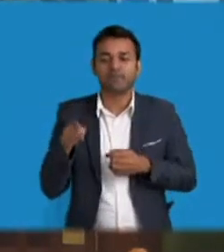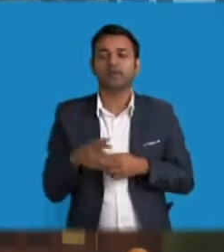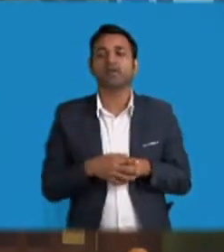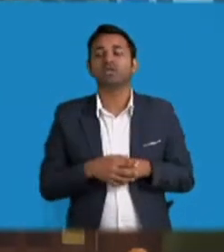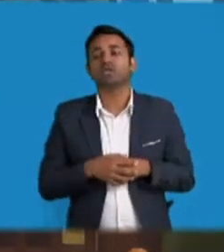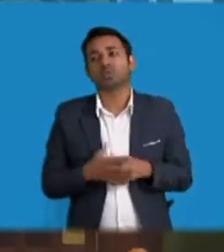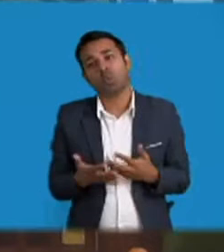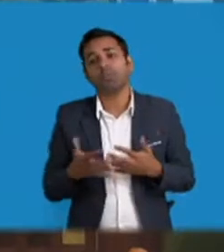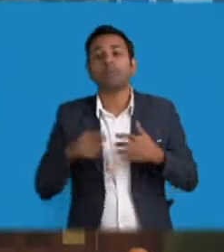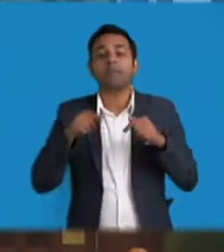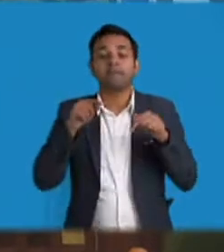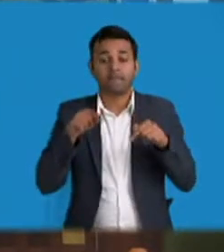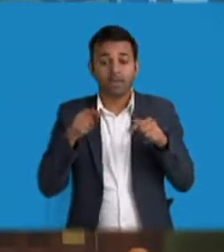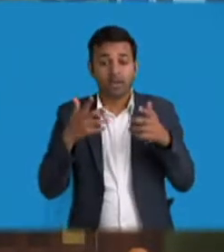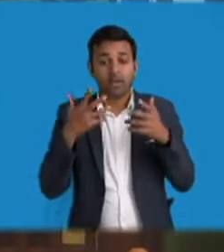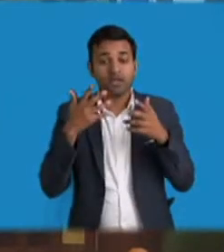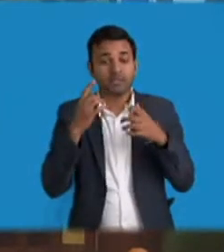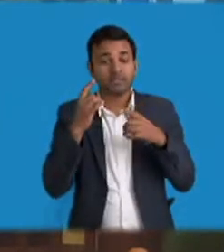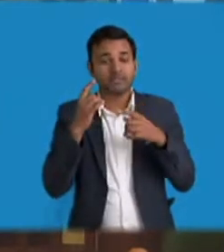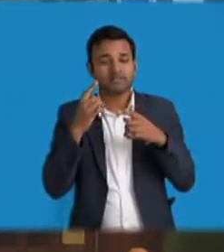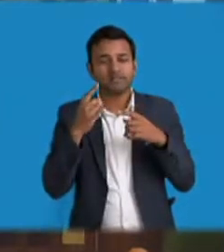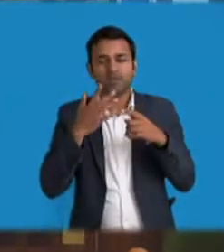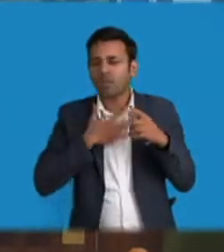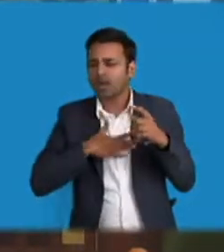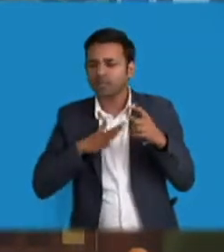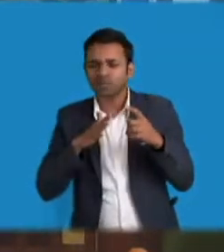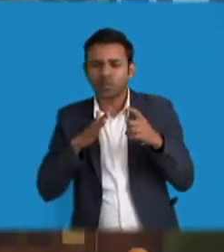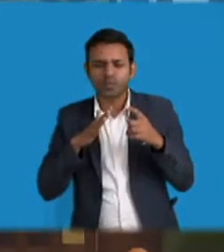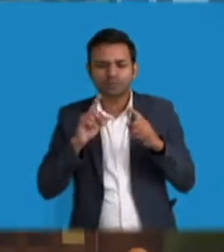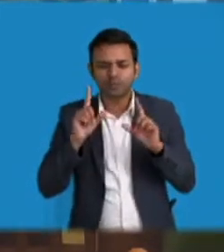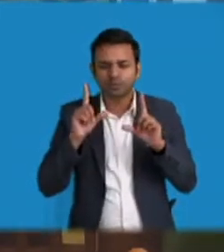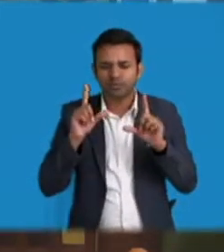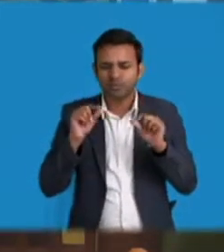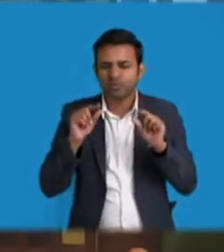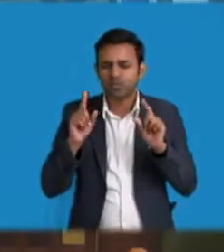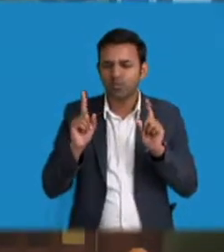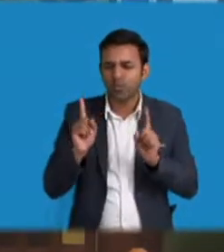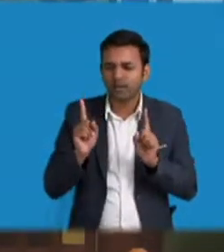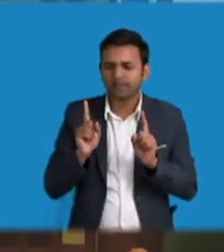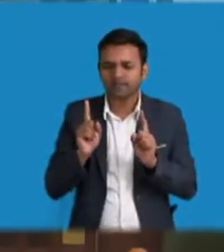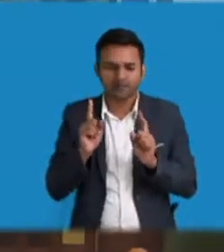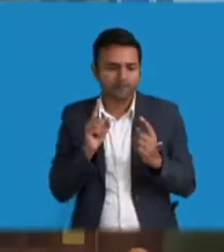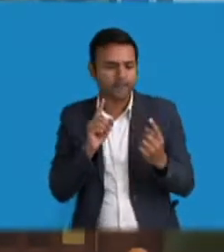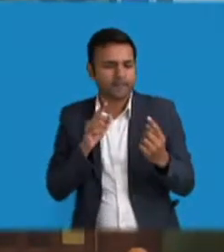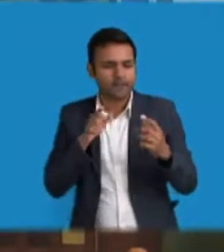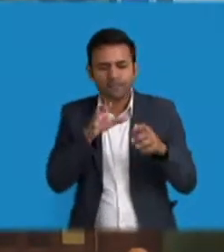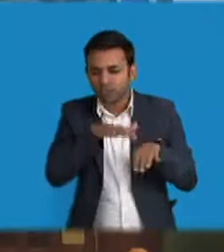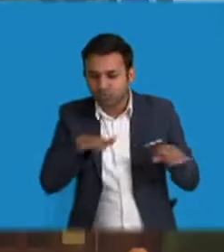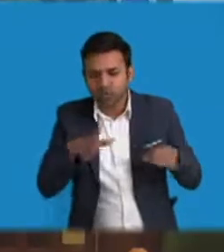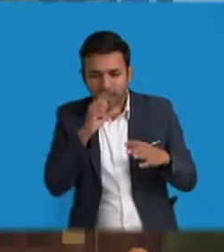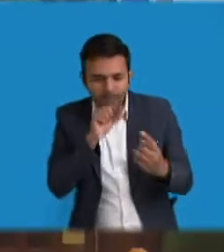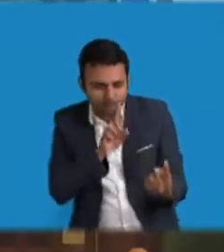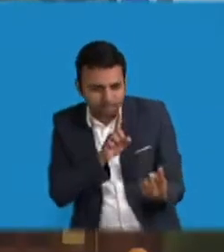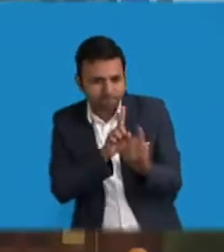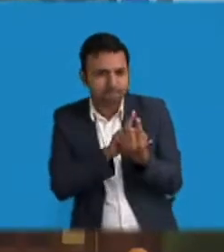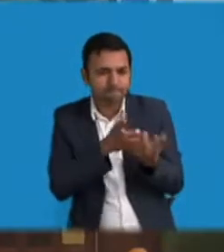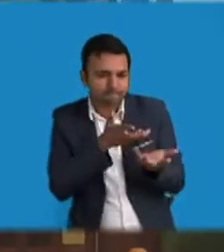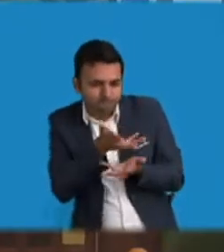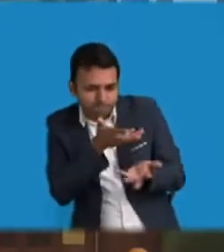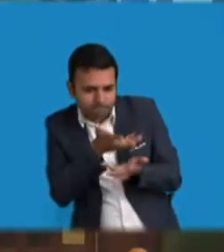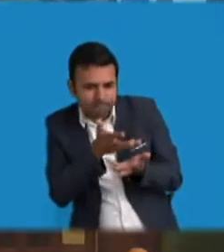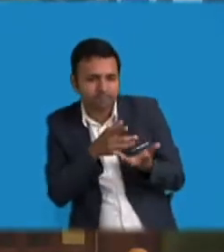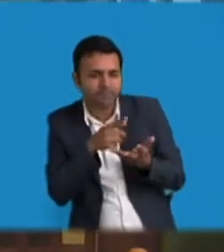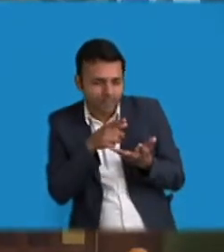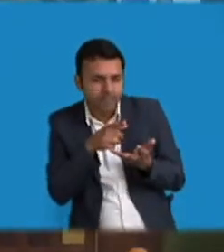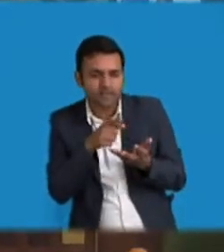call and to meet them face-to-face. Funded by ICARE, the Australian Access to Quality